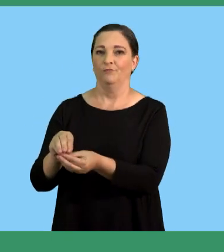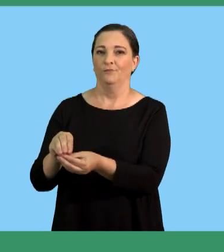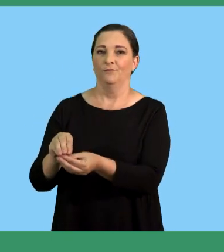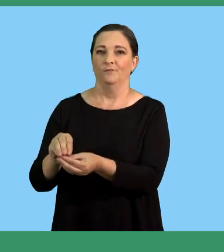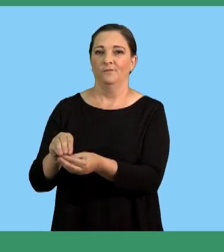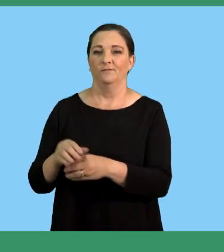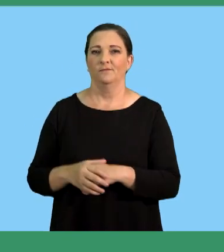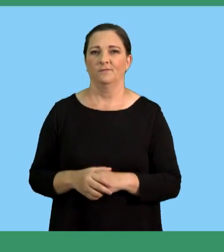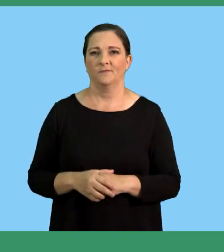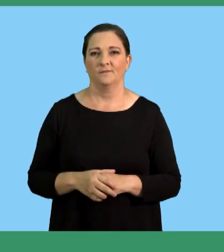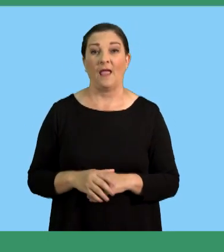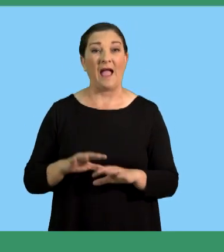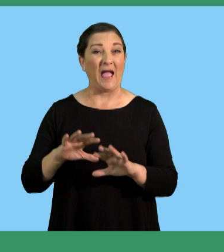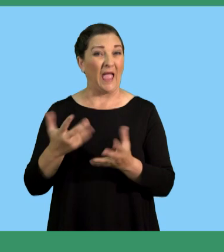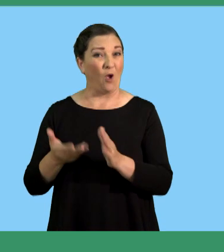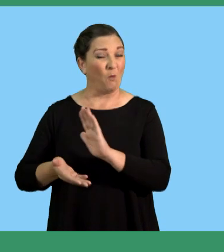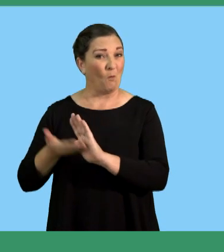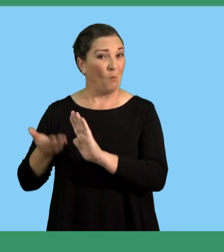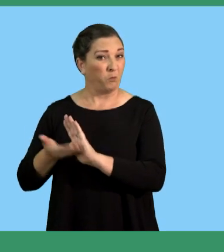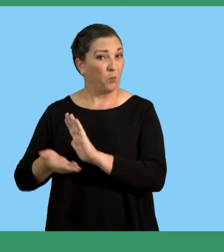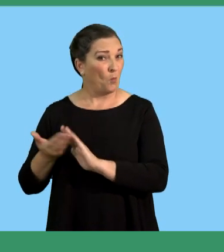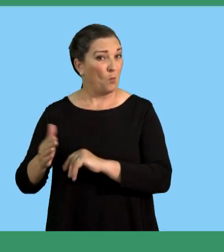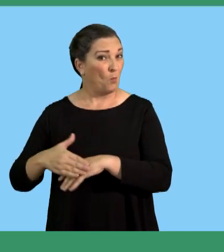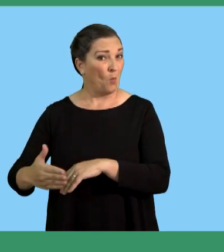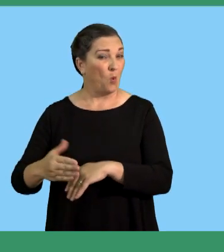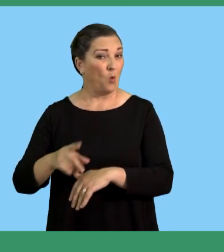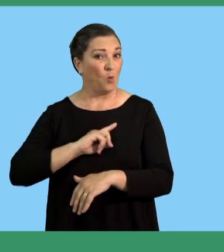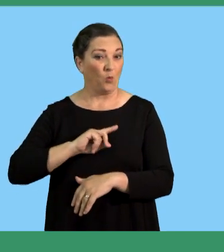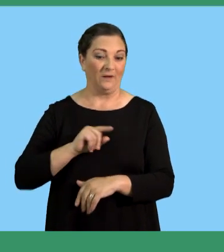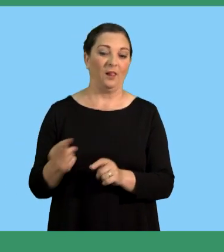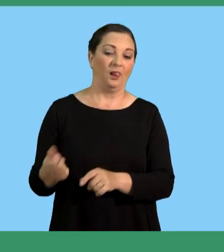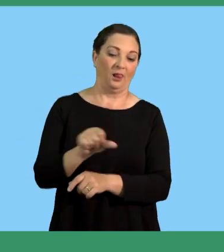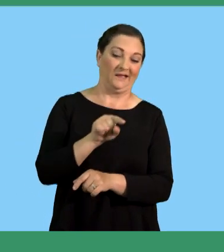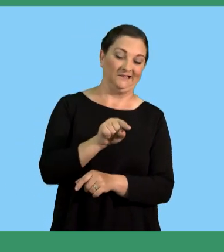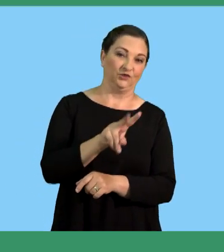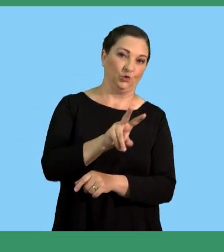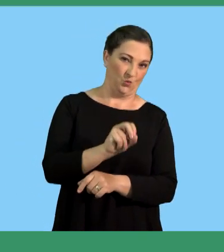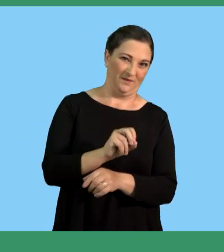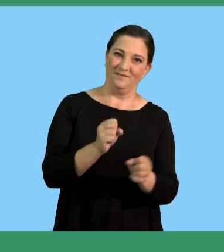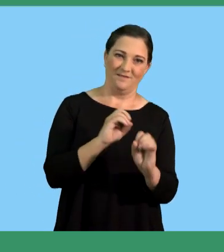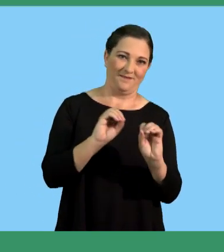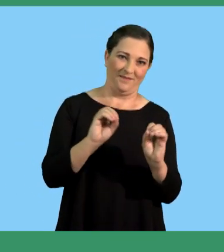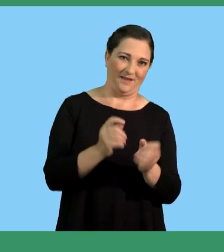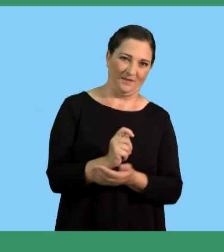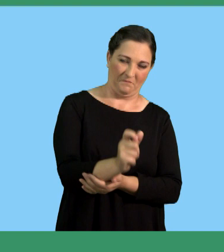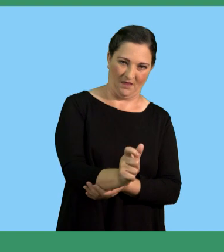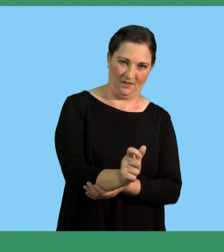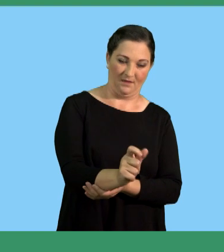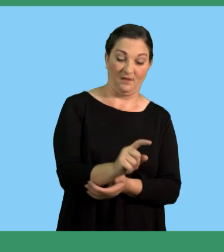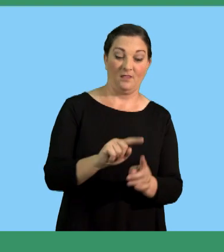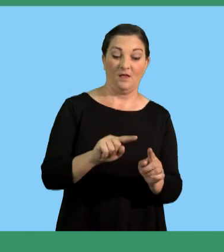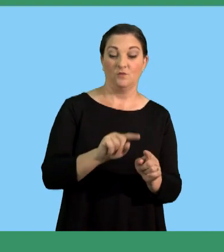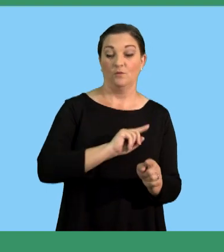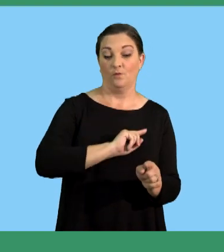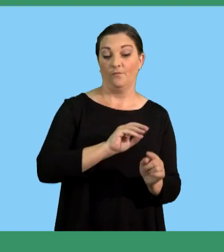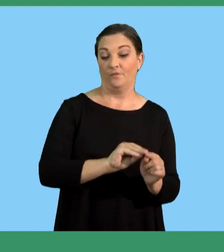be 40,000. And how did it accumulate? It accumulated because of the 20,000 that was not received in